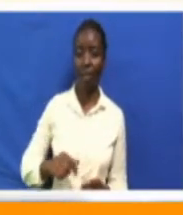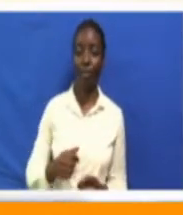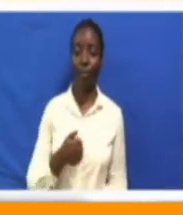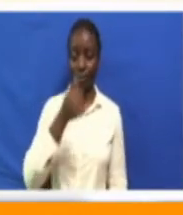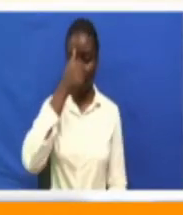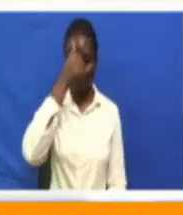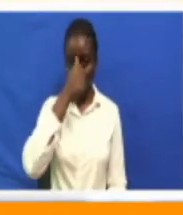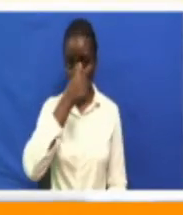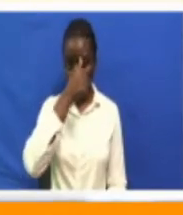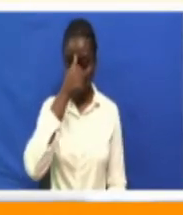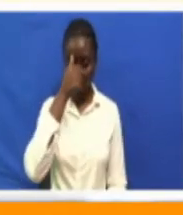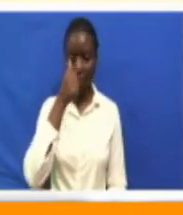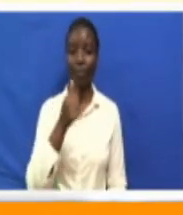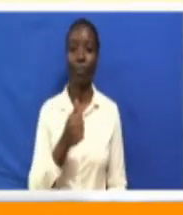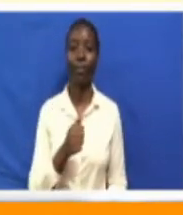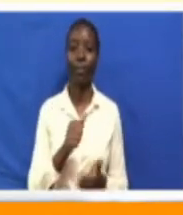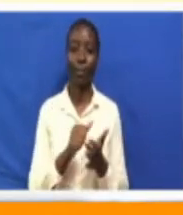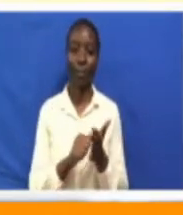foreign